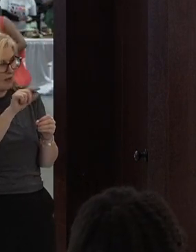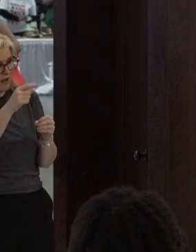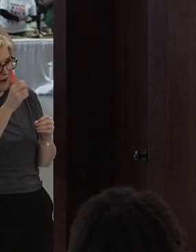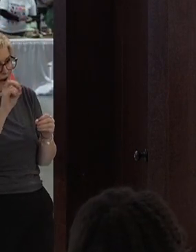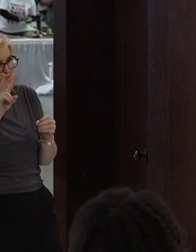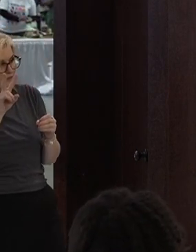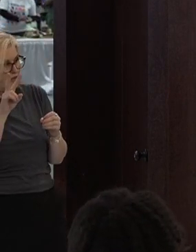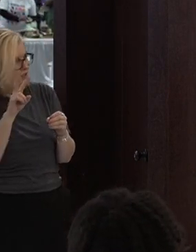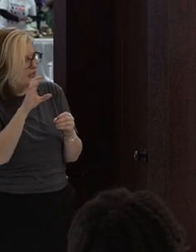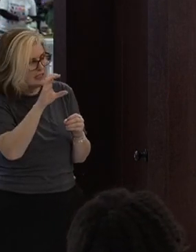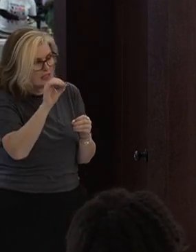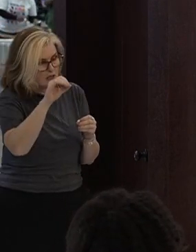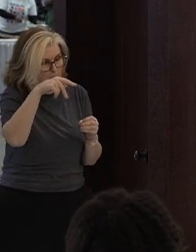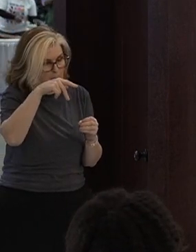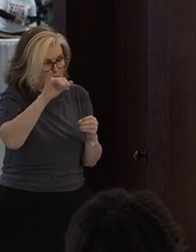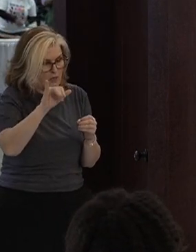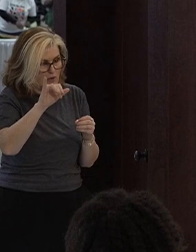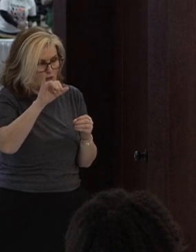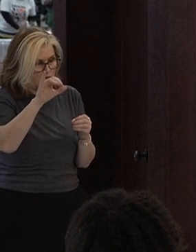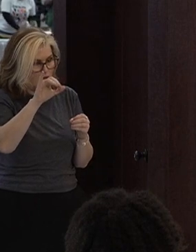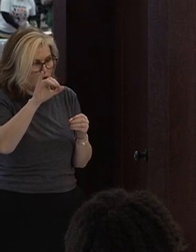Copyright.gov.